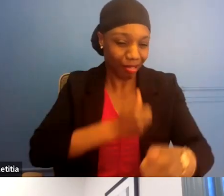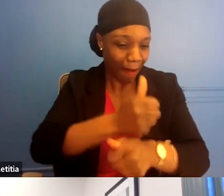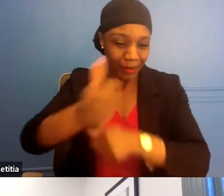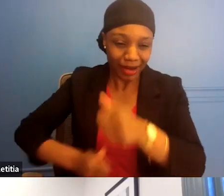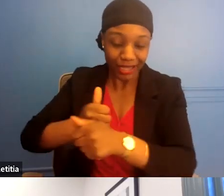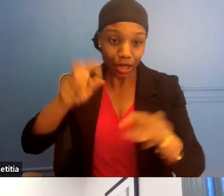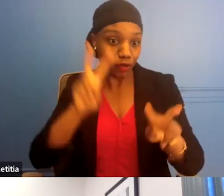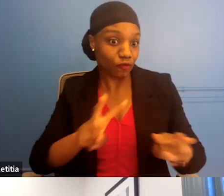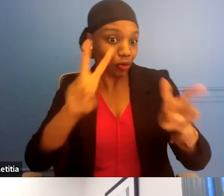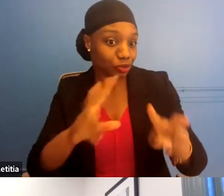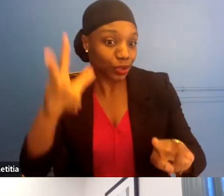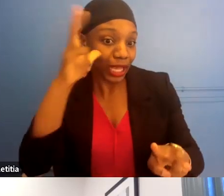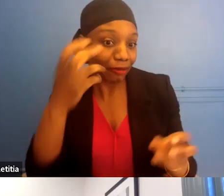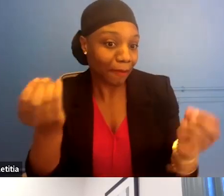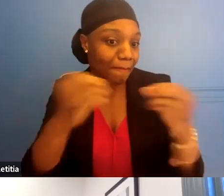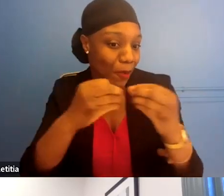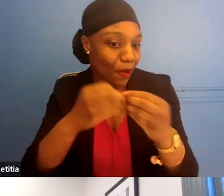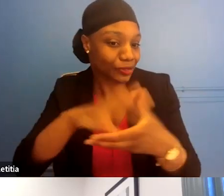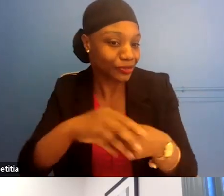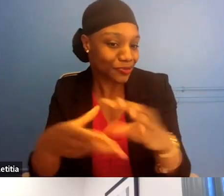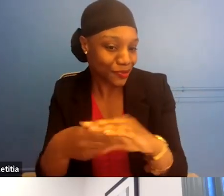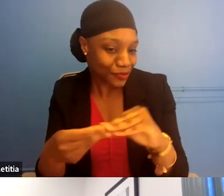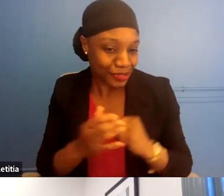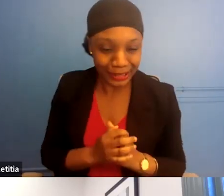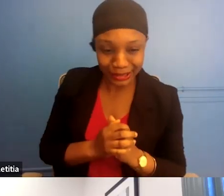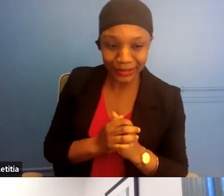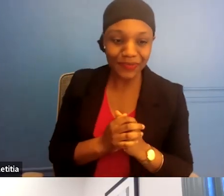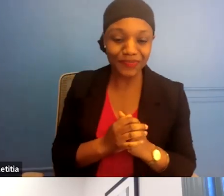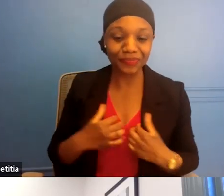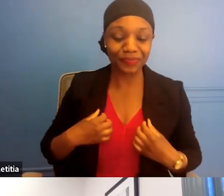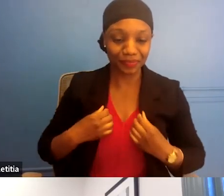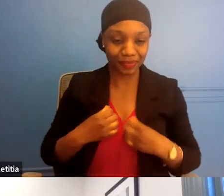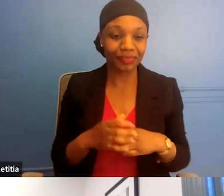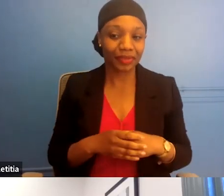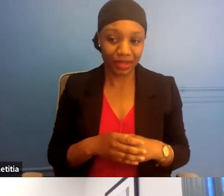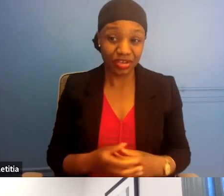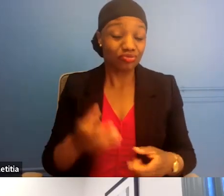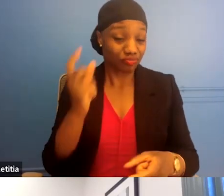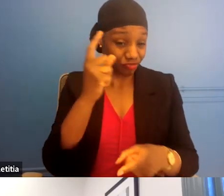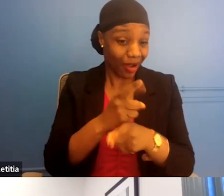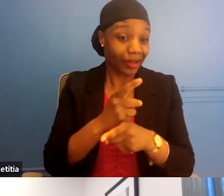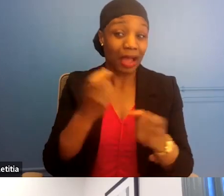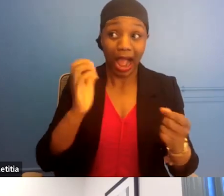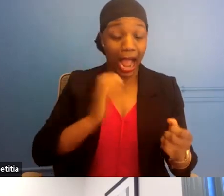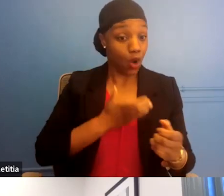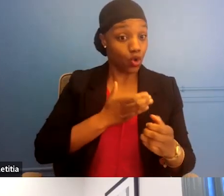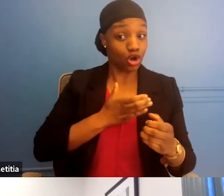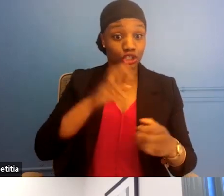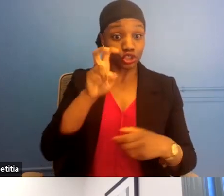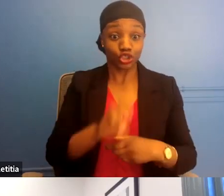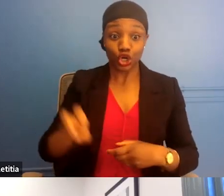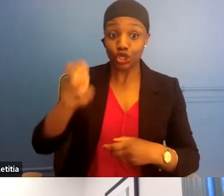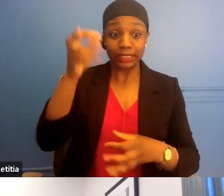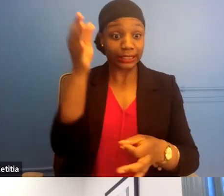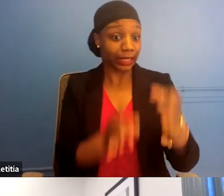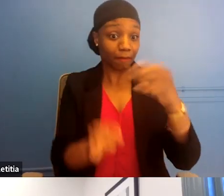more stories in the future. So as you said, lots of our paths take a lot of twists and turns or bends in the